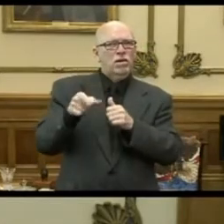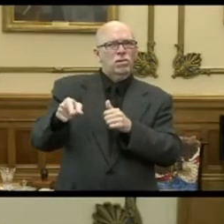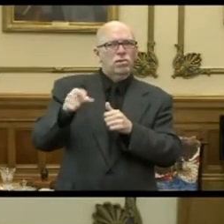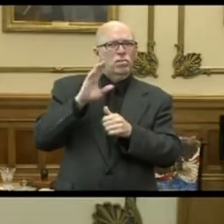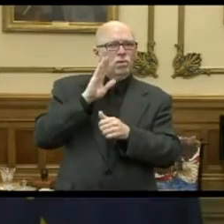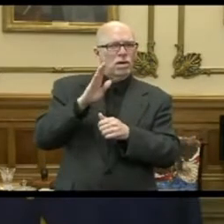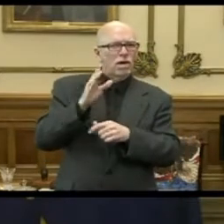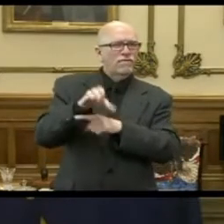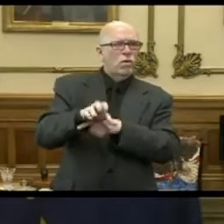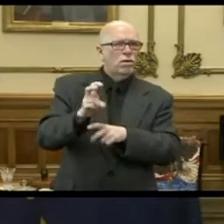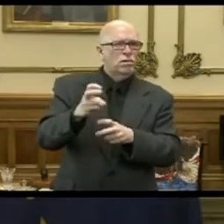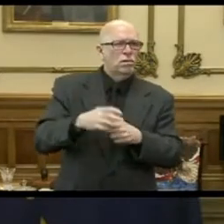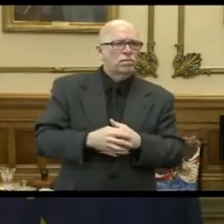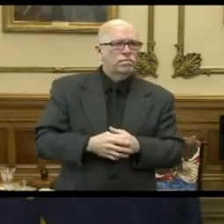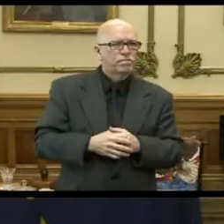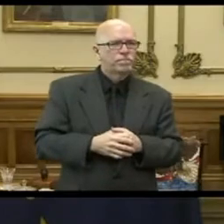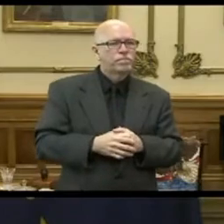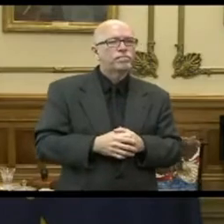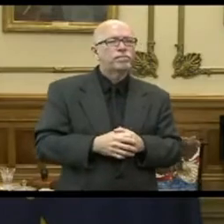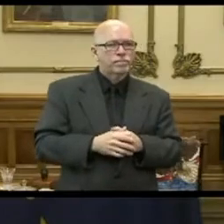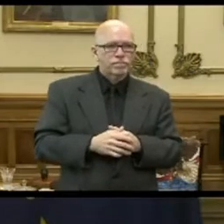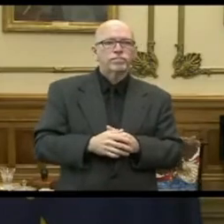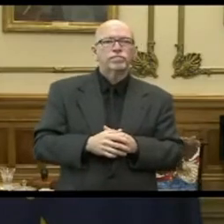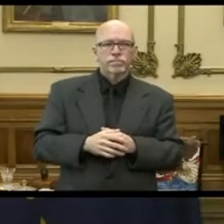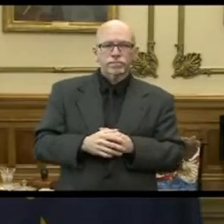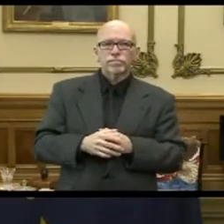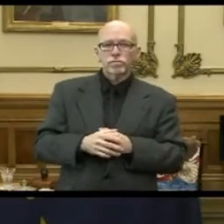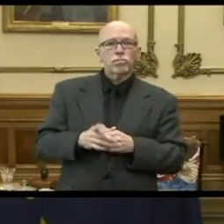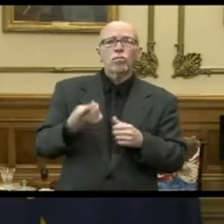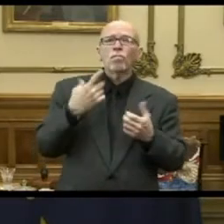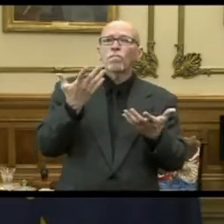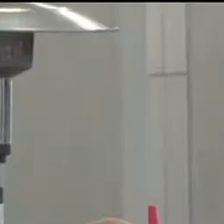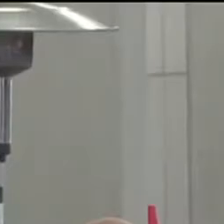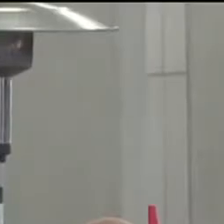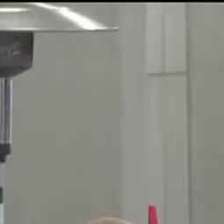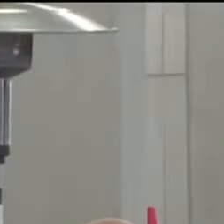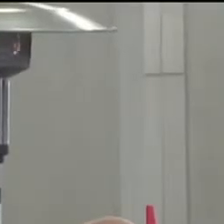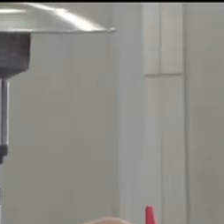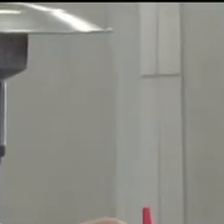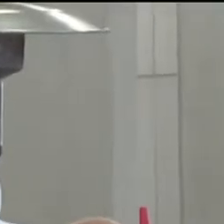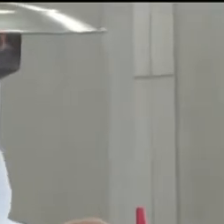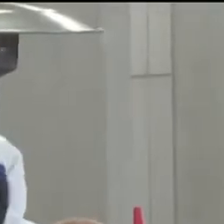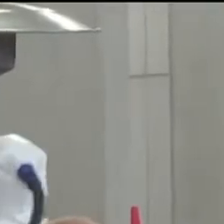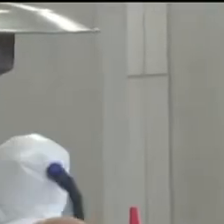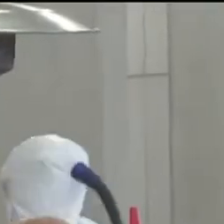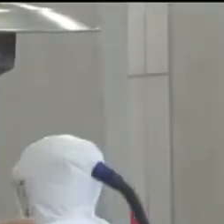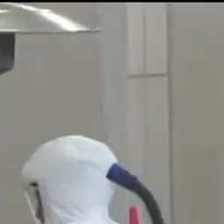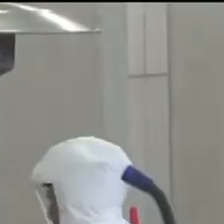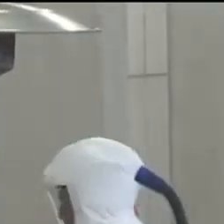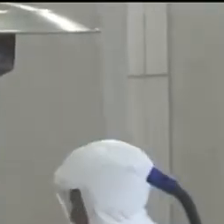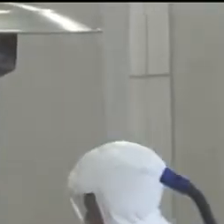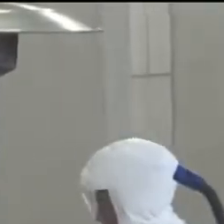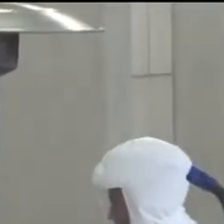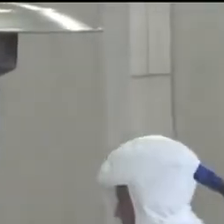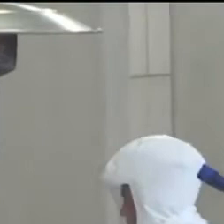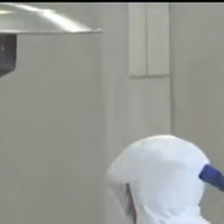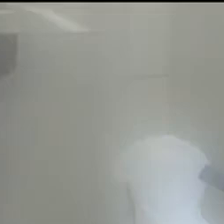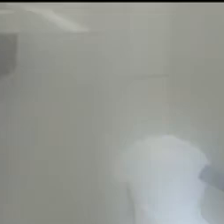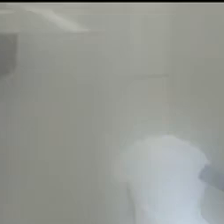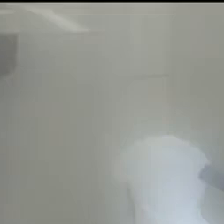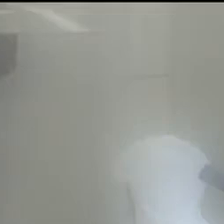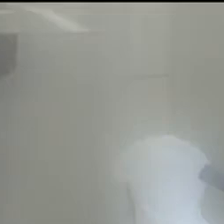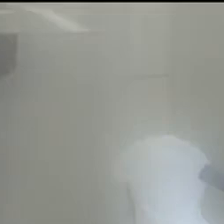by IUPUI Fairbanks School of Public Health randomly tested 4,600 people around the state almost 3 weeks ago. It